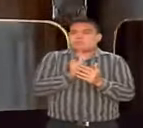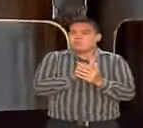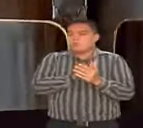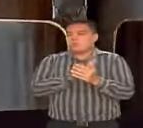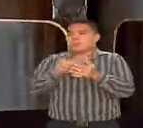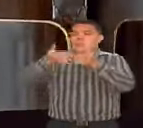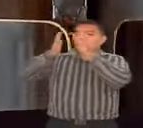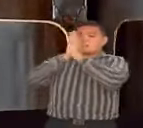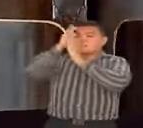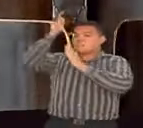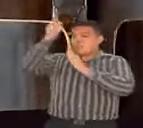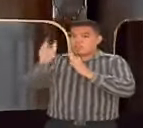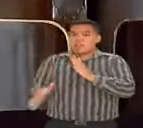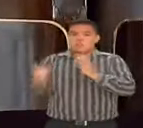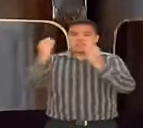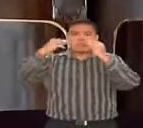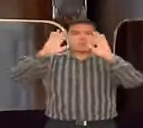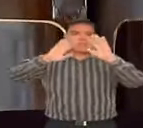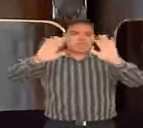makapangayo ta sa Ginoog milagro eh?